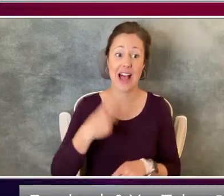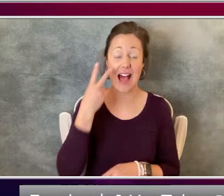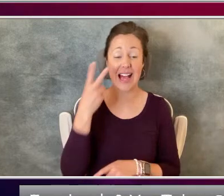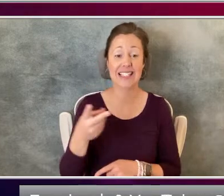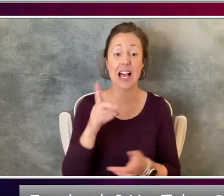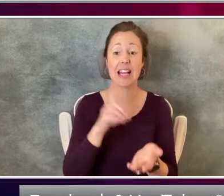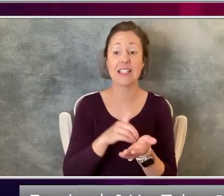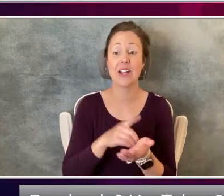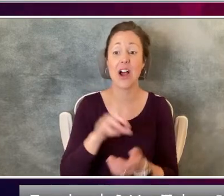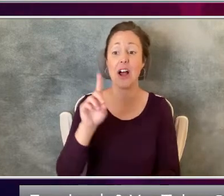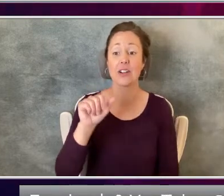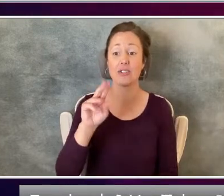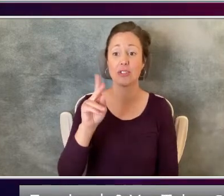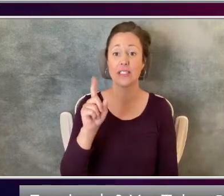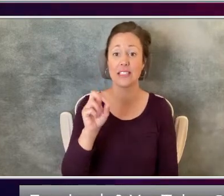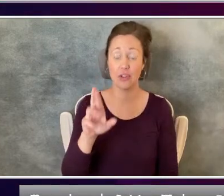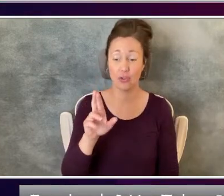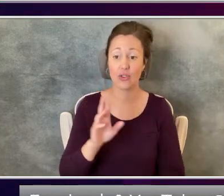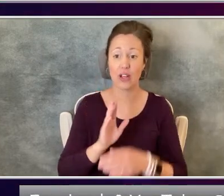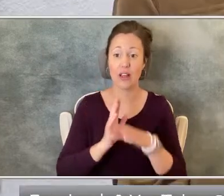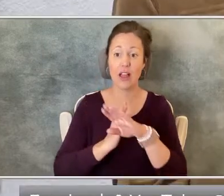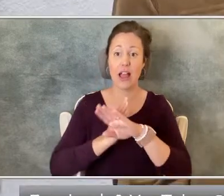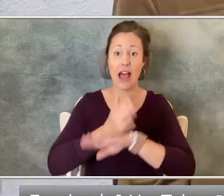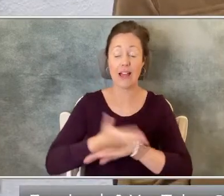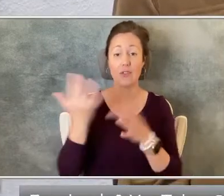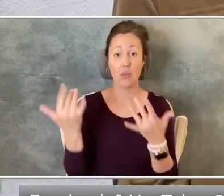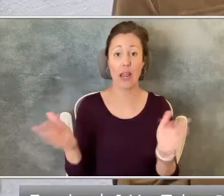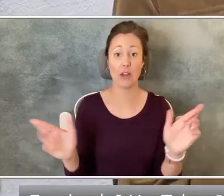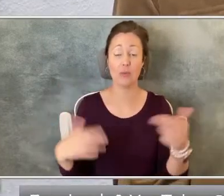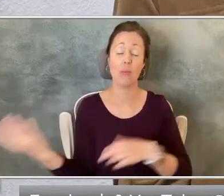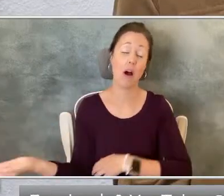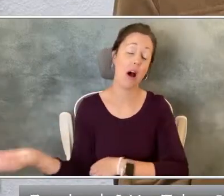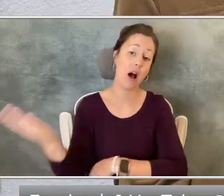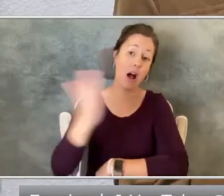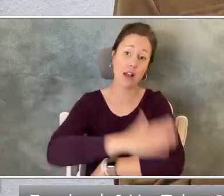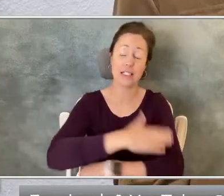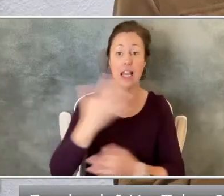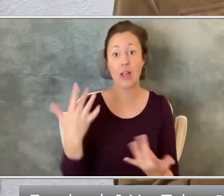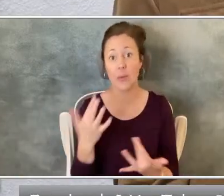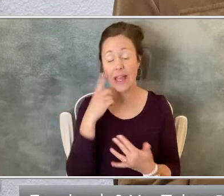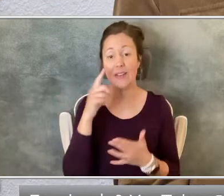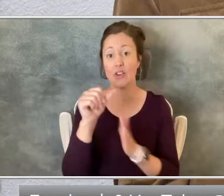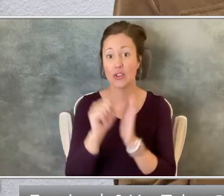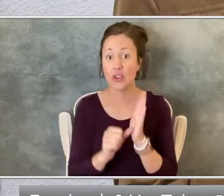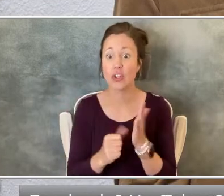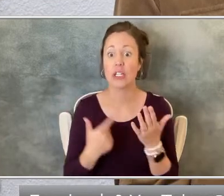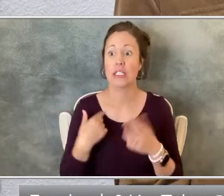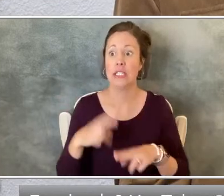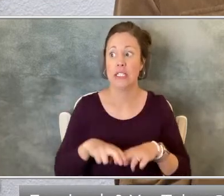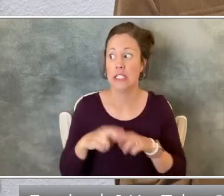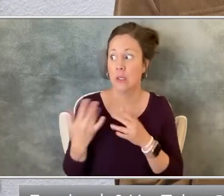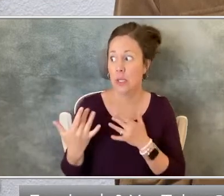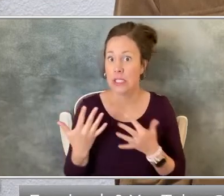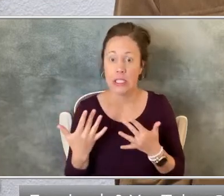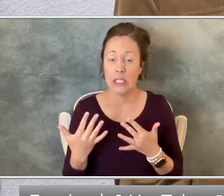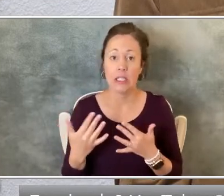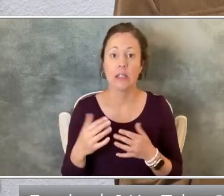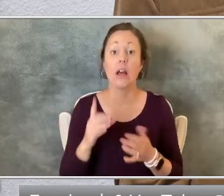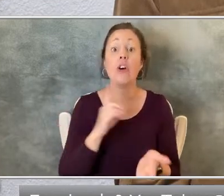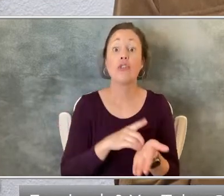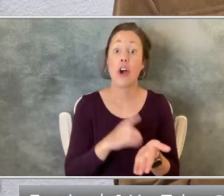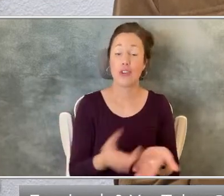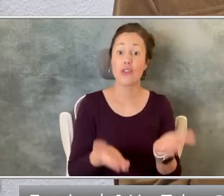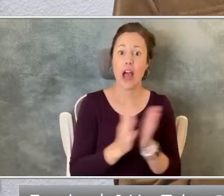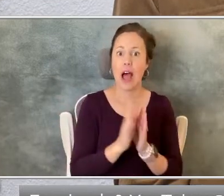right after being in the waiting room all day long and just sitting on pins and needles. He actually asked me if I wanted to